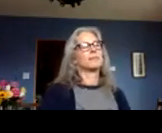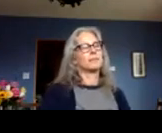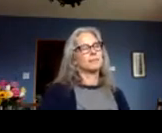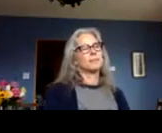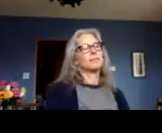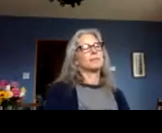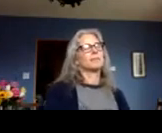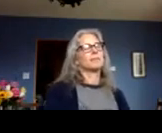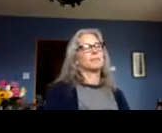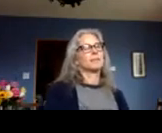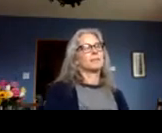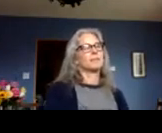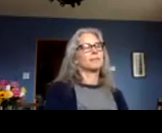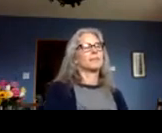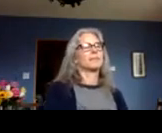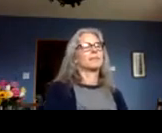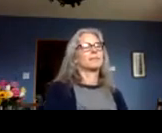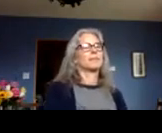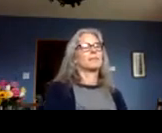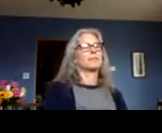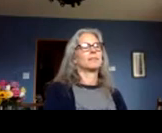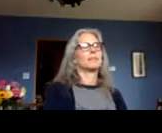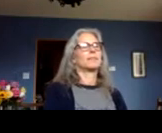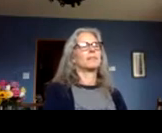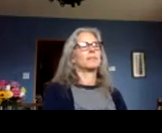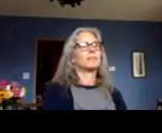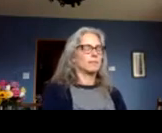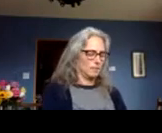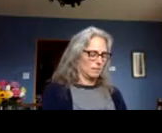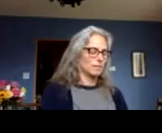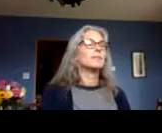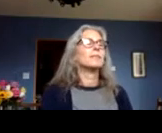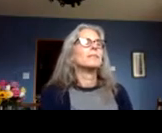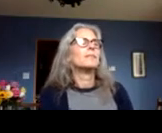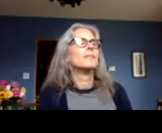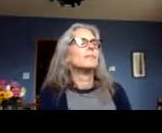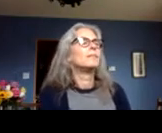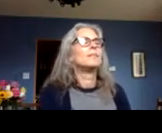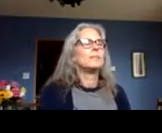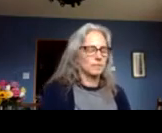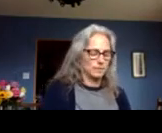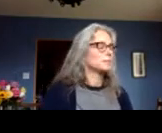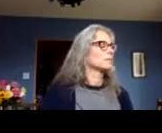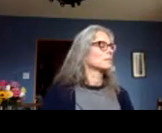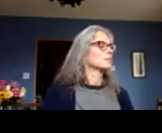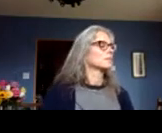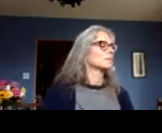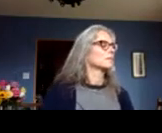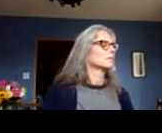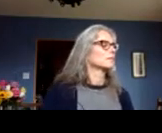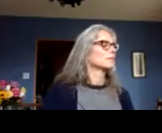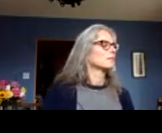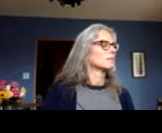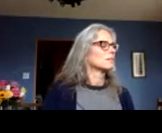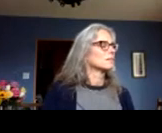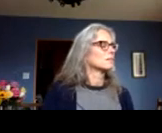something like that. So all sorts of things, great ideas. Okay, this is my tips and tricks slide. Remember